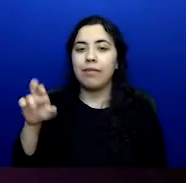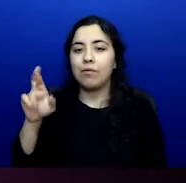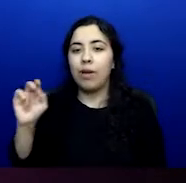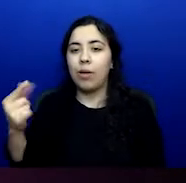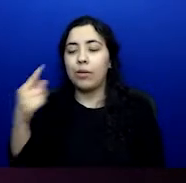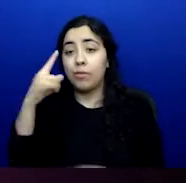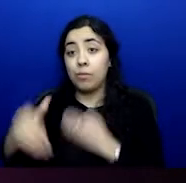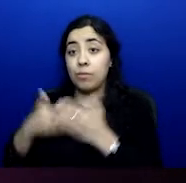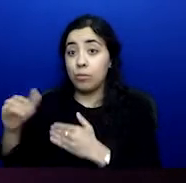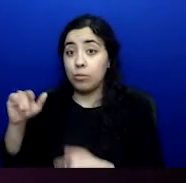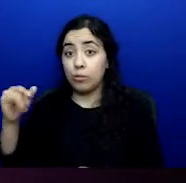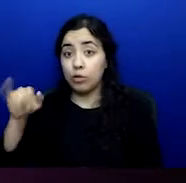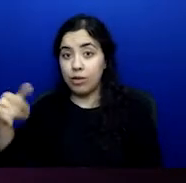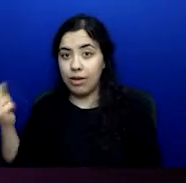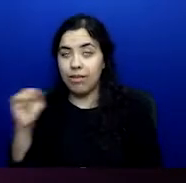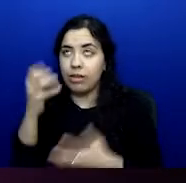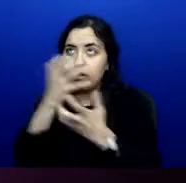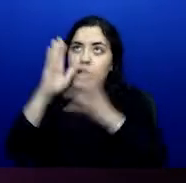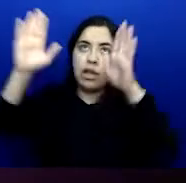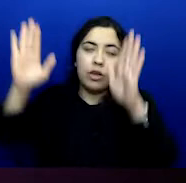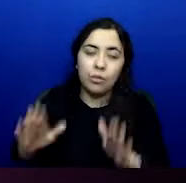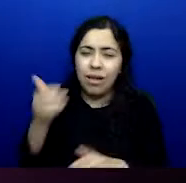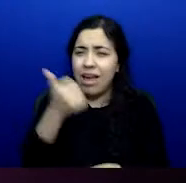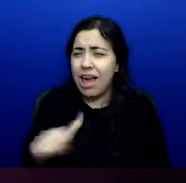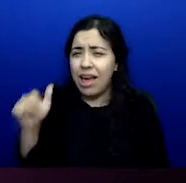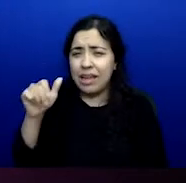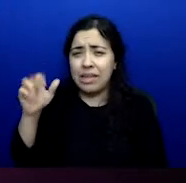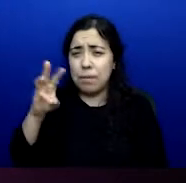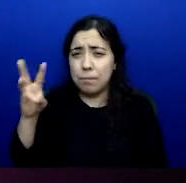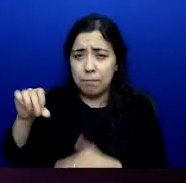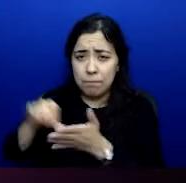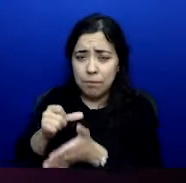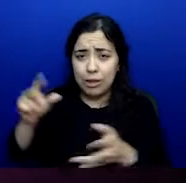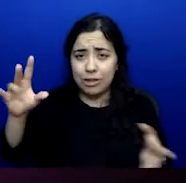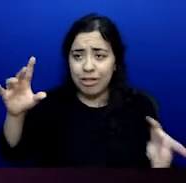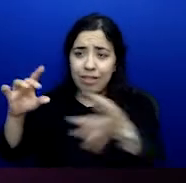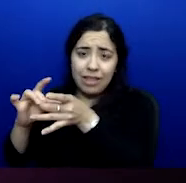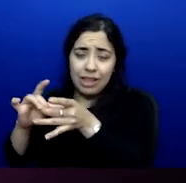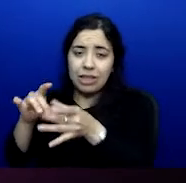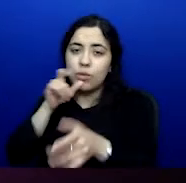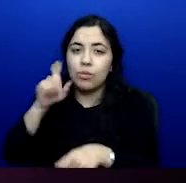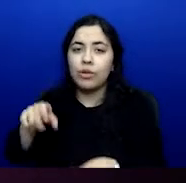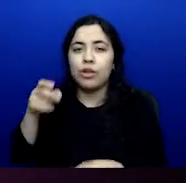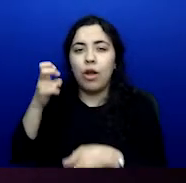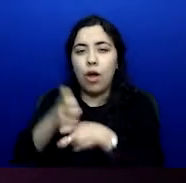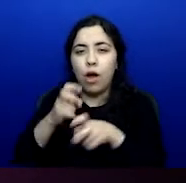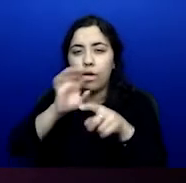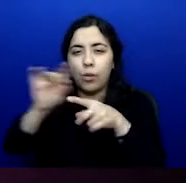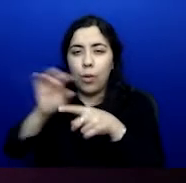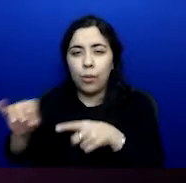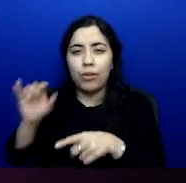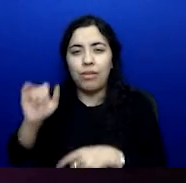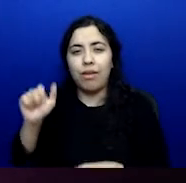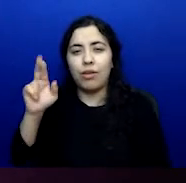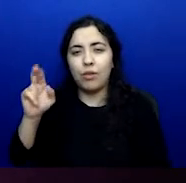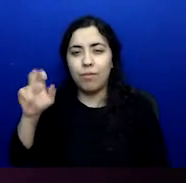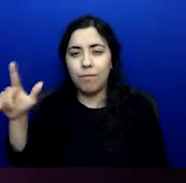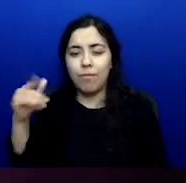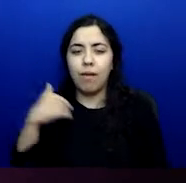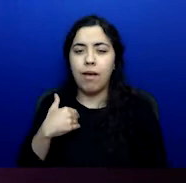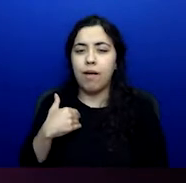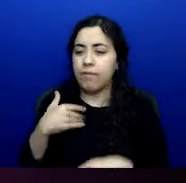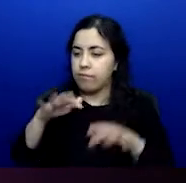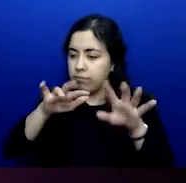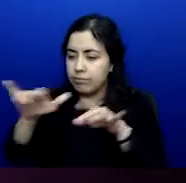this object and link to any page without hard coding the URL. Instead, you just have this object that's type-safe, you